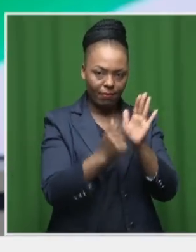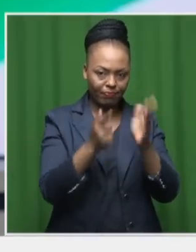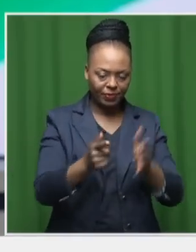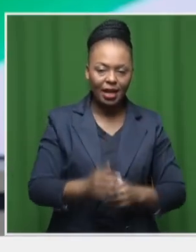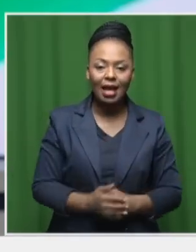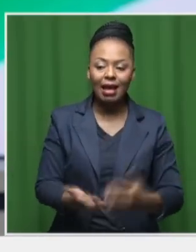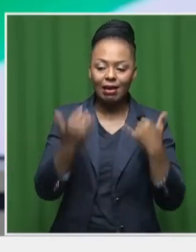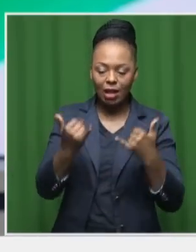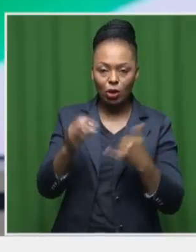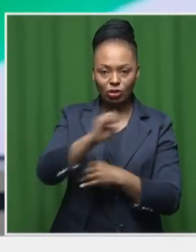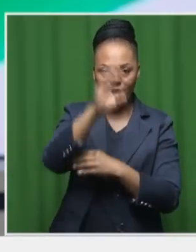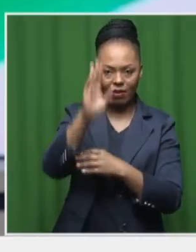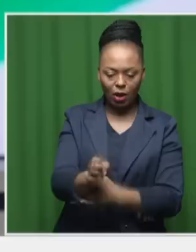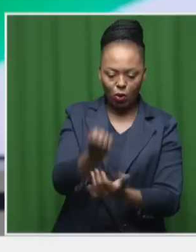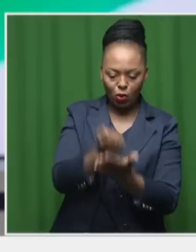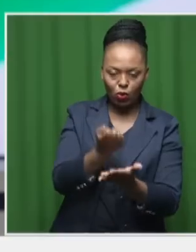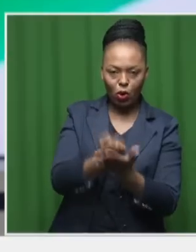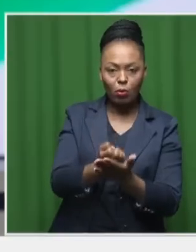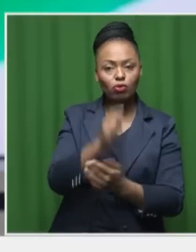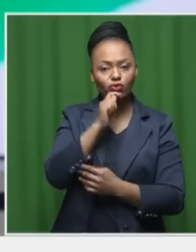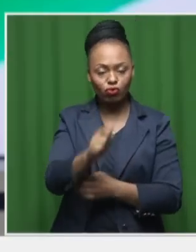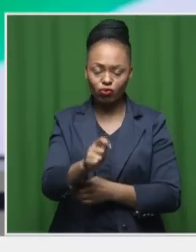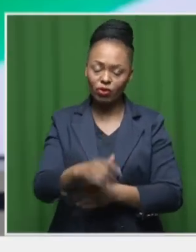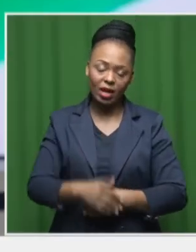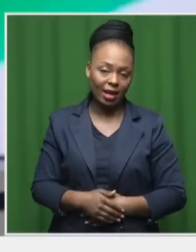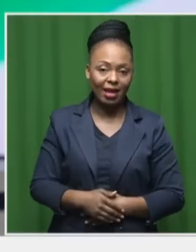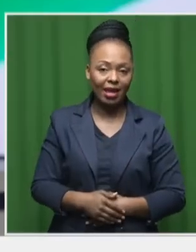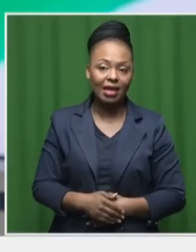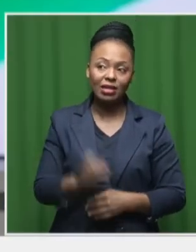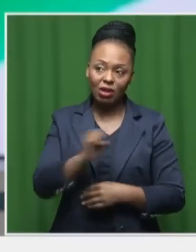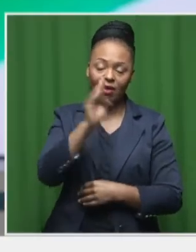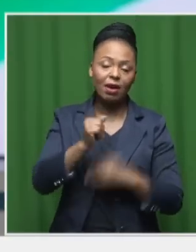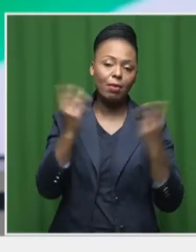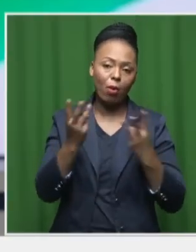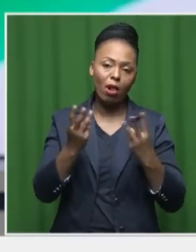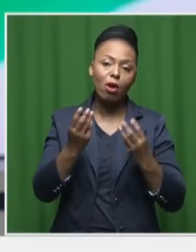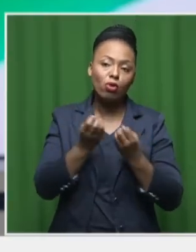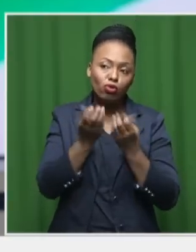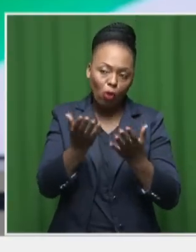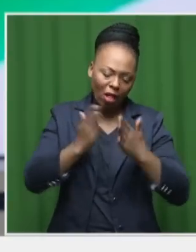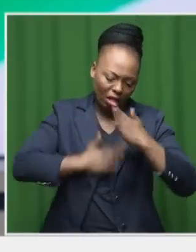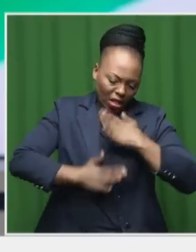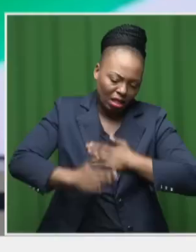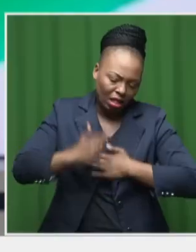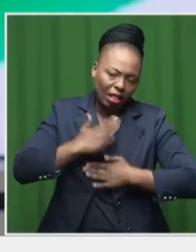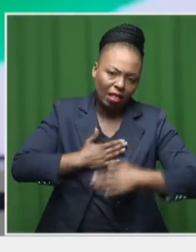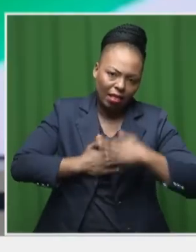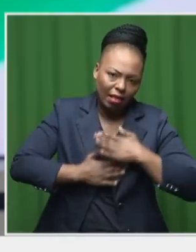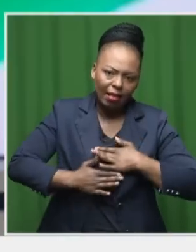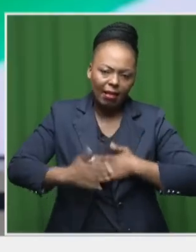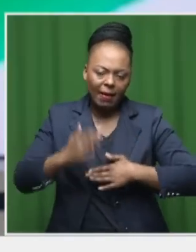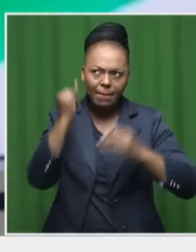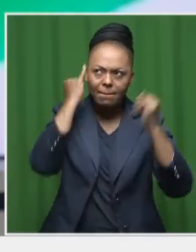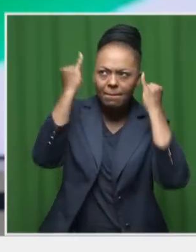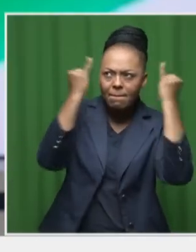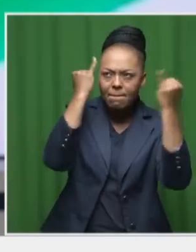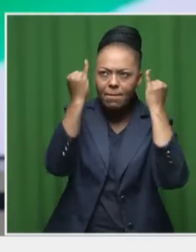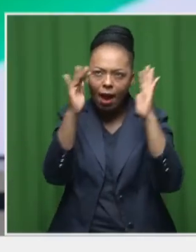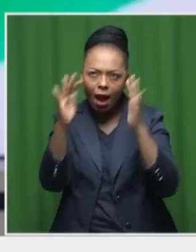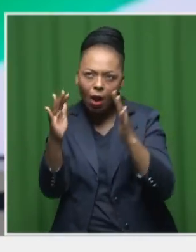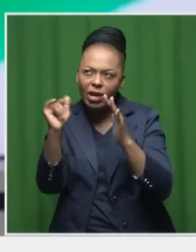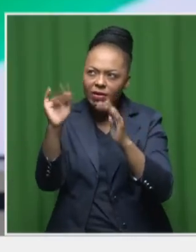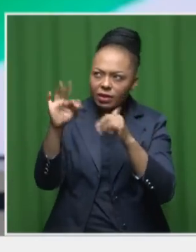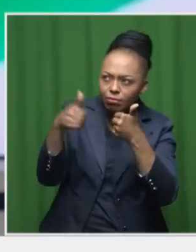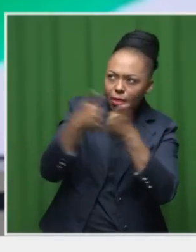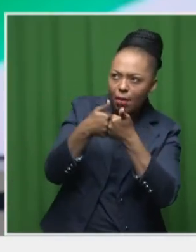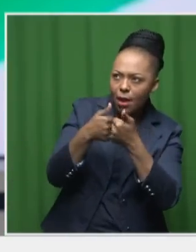South Africans are resilient by nature. We are extremely productive. We're able to be resourceful in very challenging